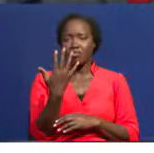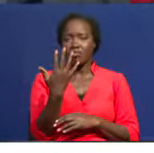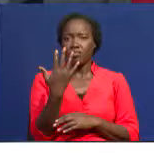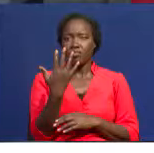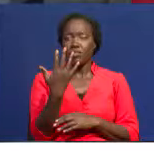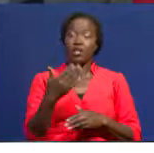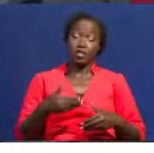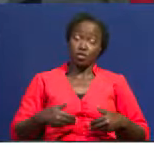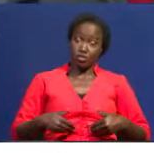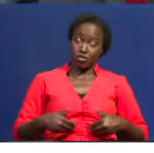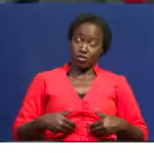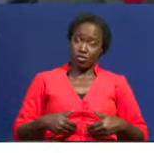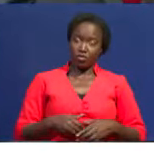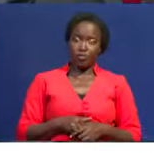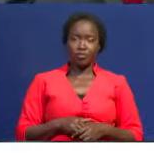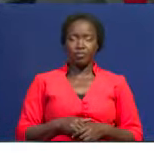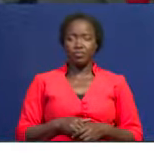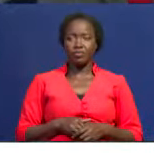35, the youth.